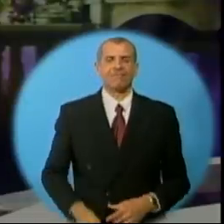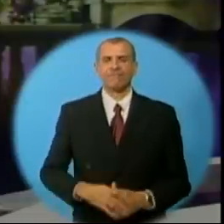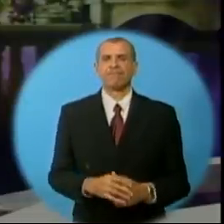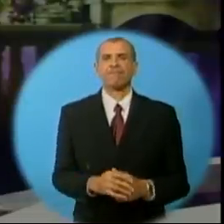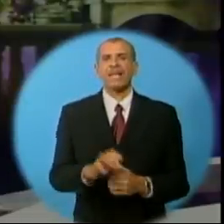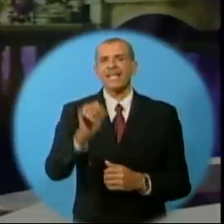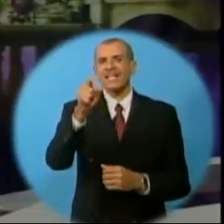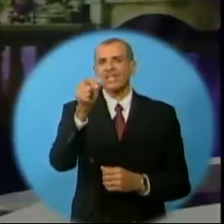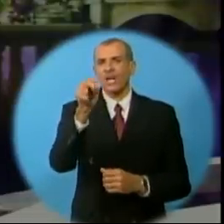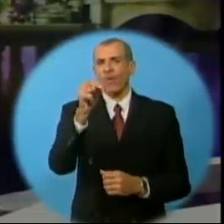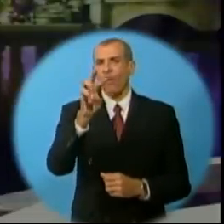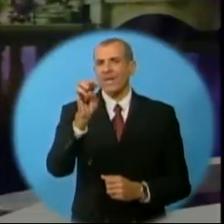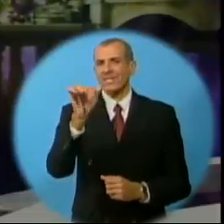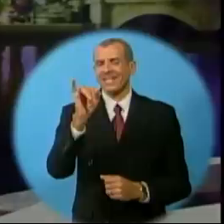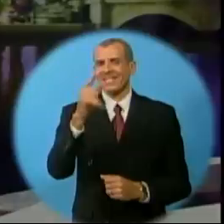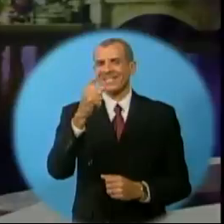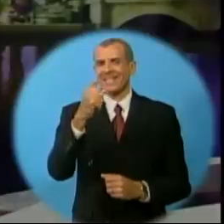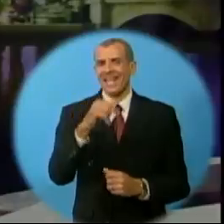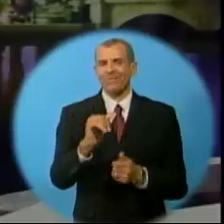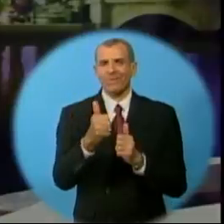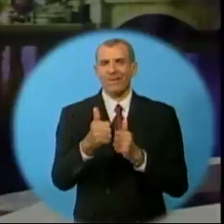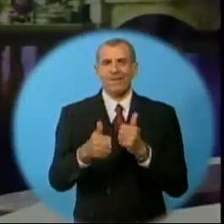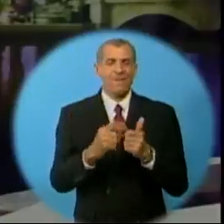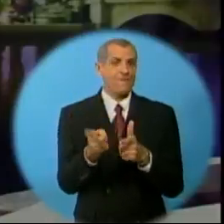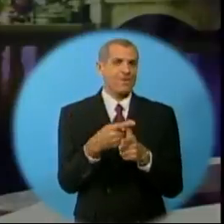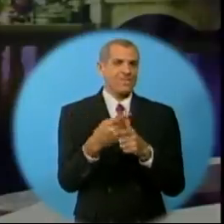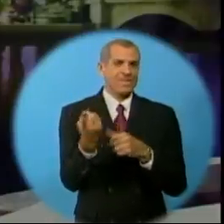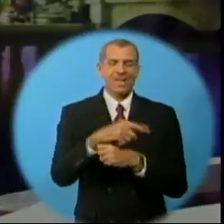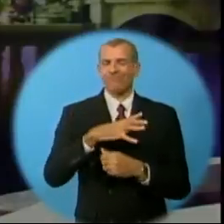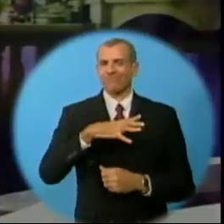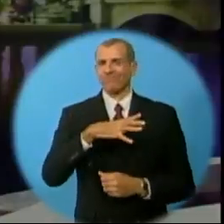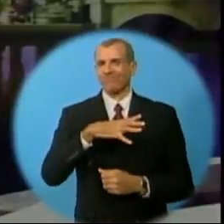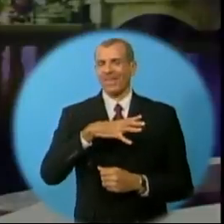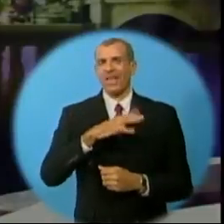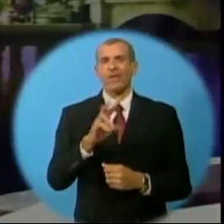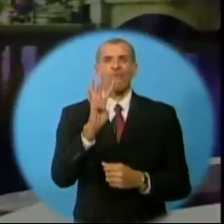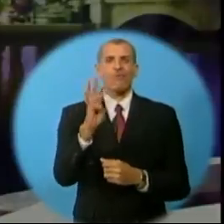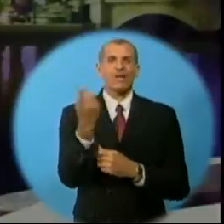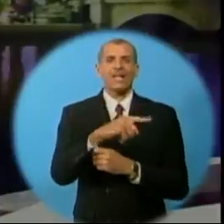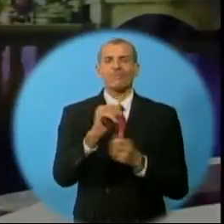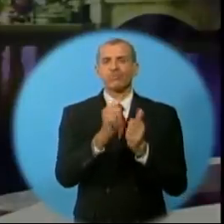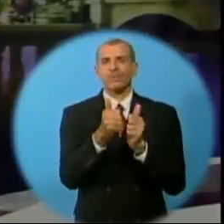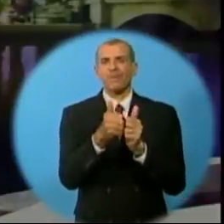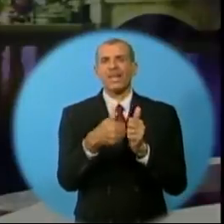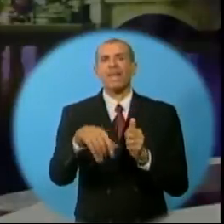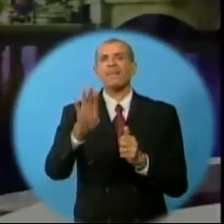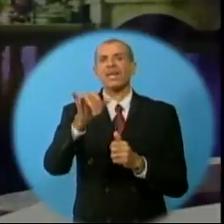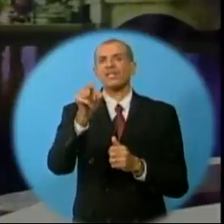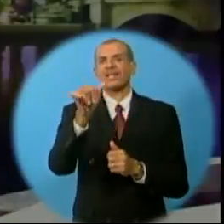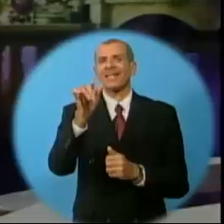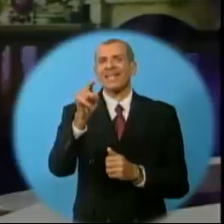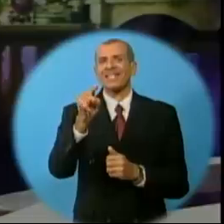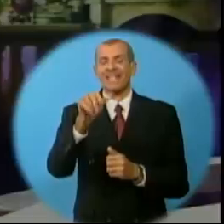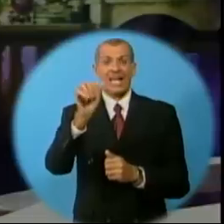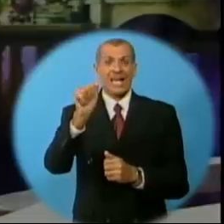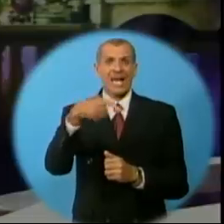69. The Sagicor West Indies High Performance Centre had a good first day in their first class 4-day match against the visiting Bangladesh A at